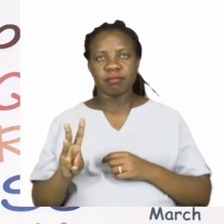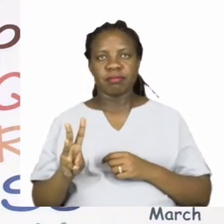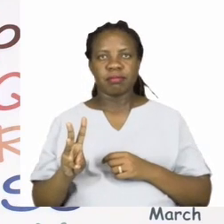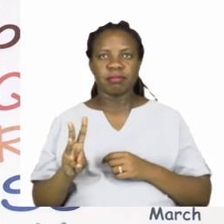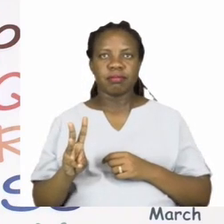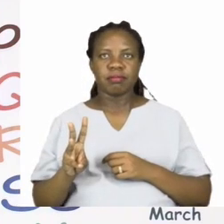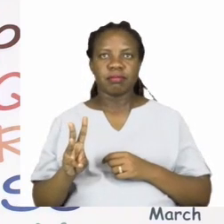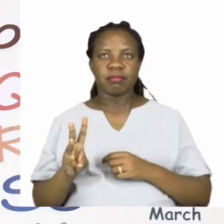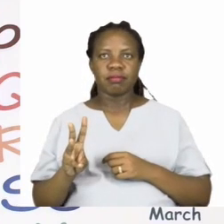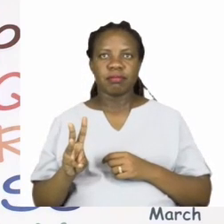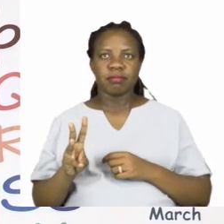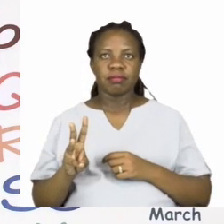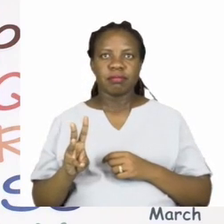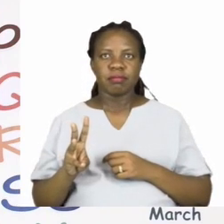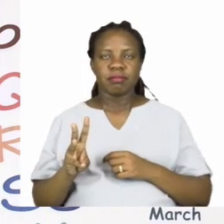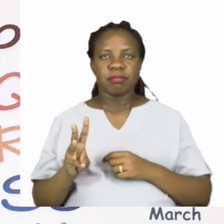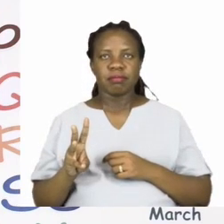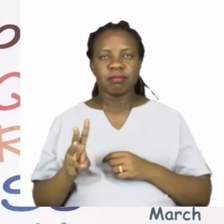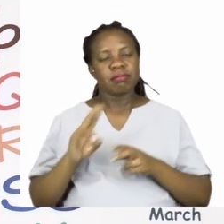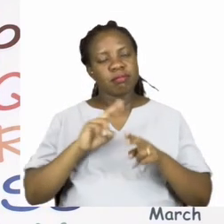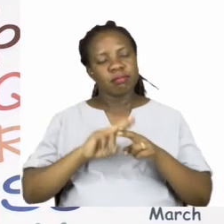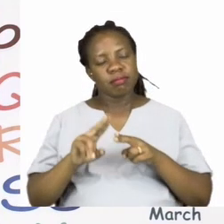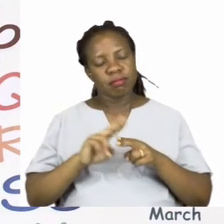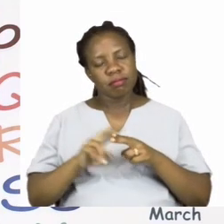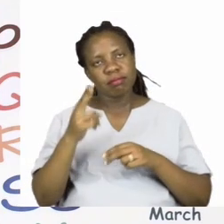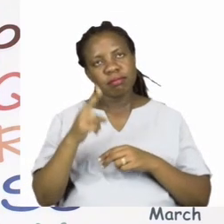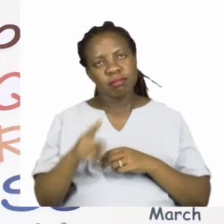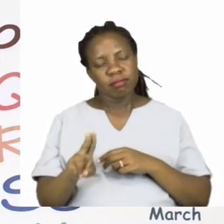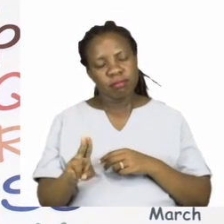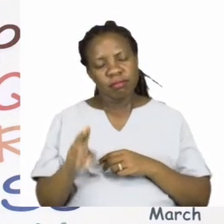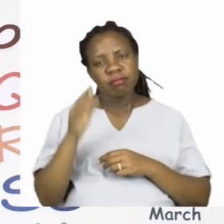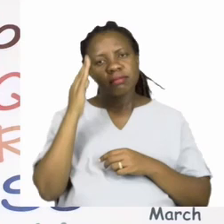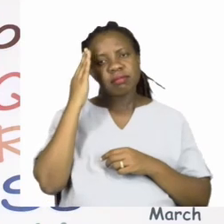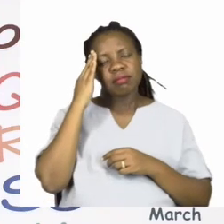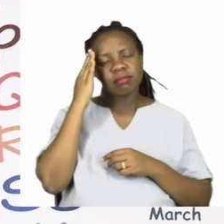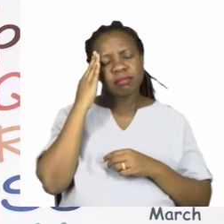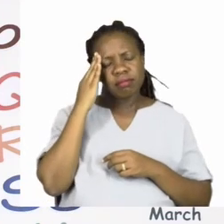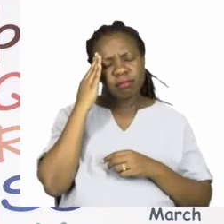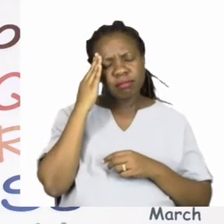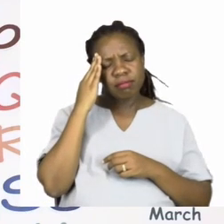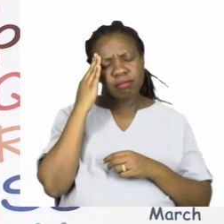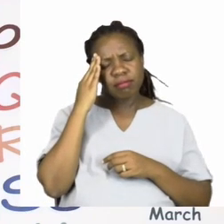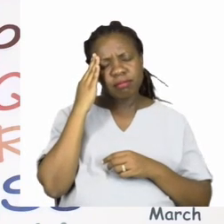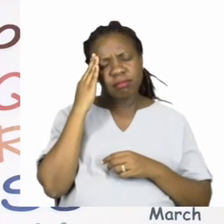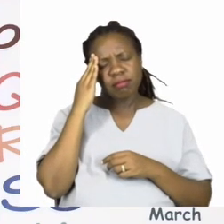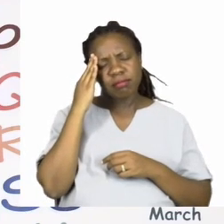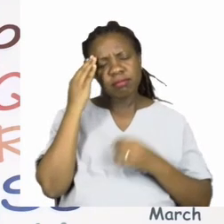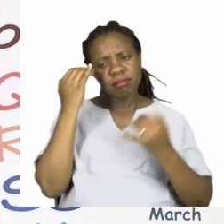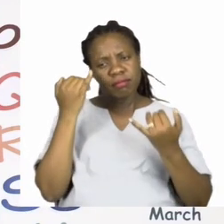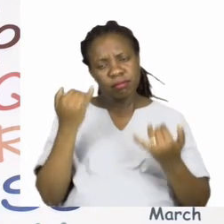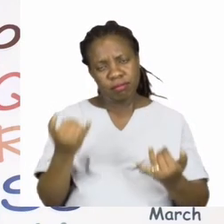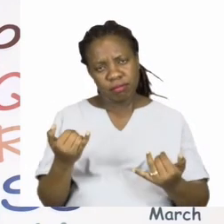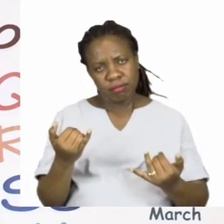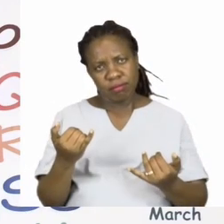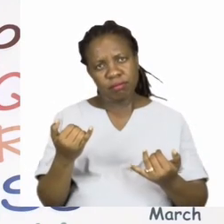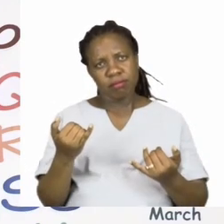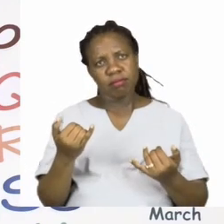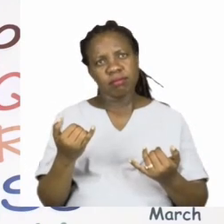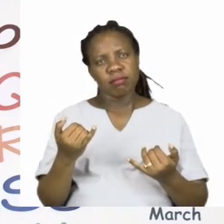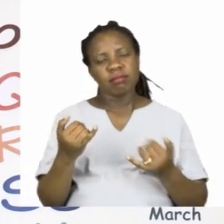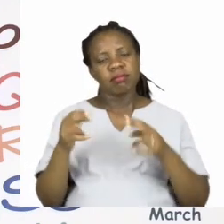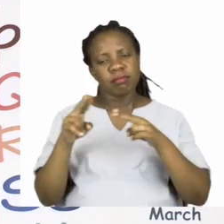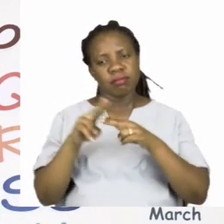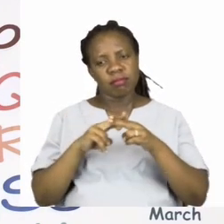56. So take your time, boys and girls. I know you now know your times tables. You can use your fingers to count in